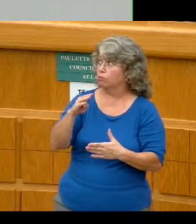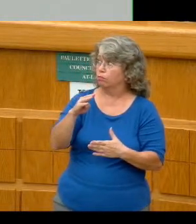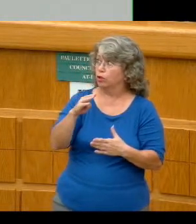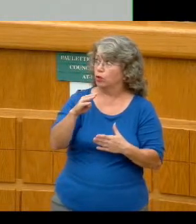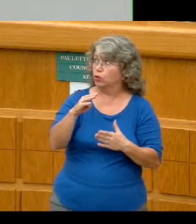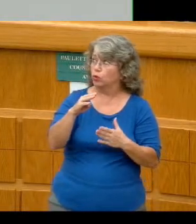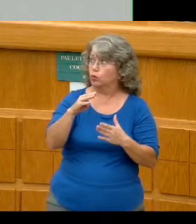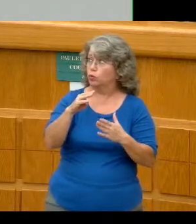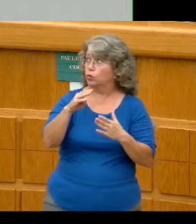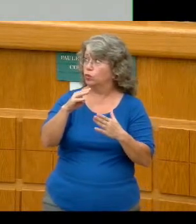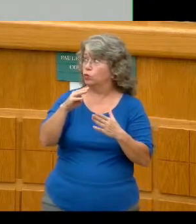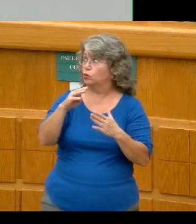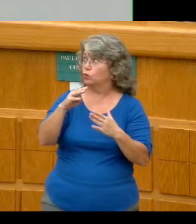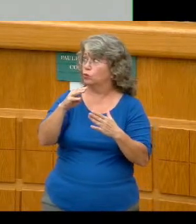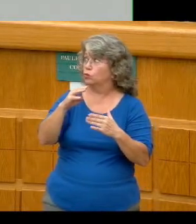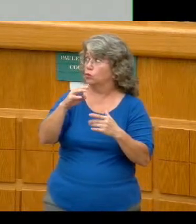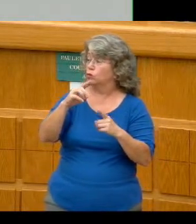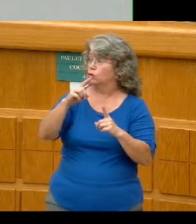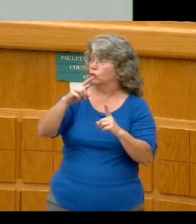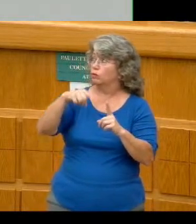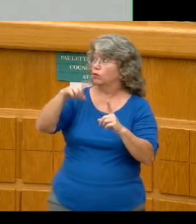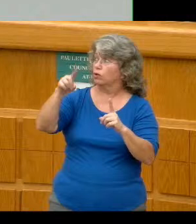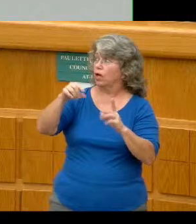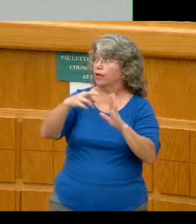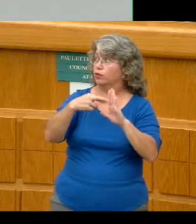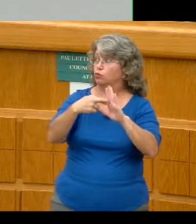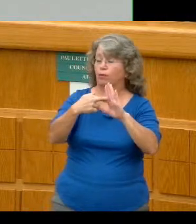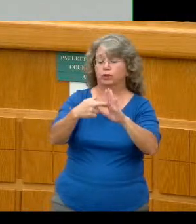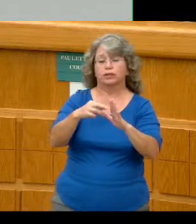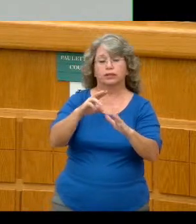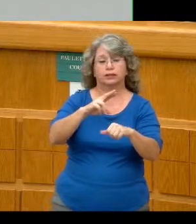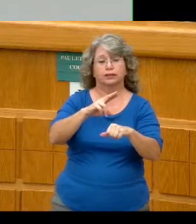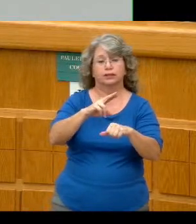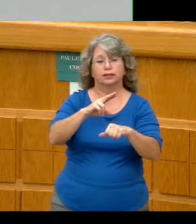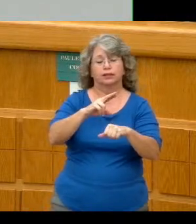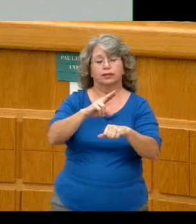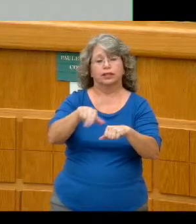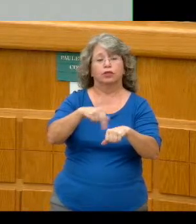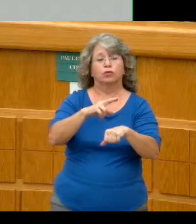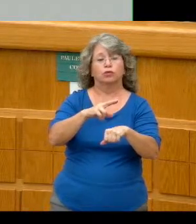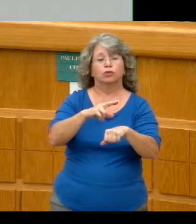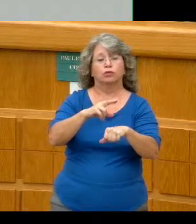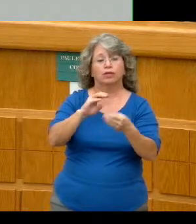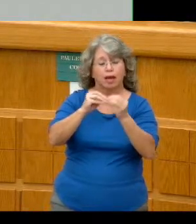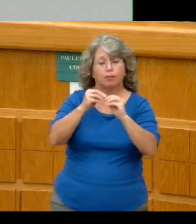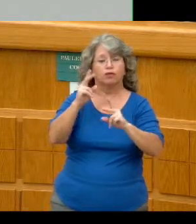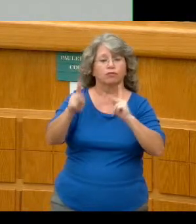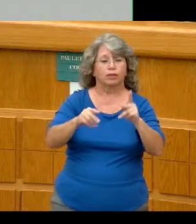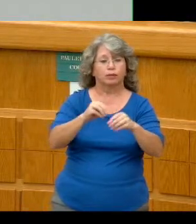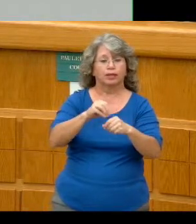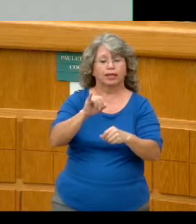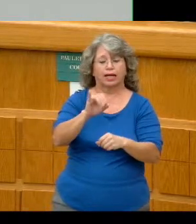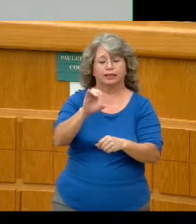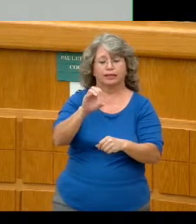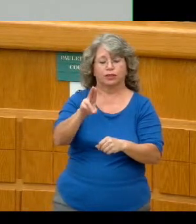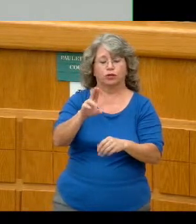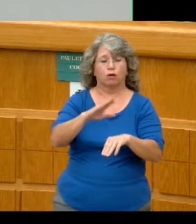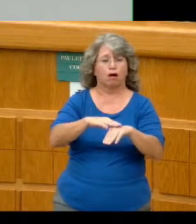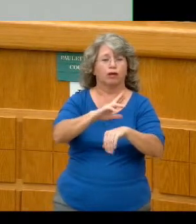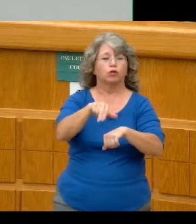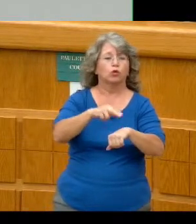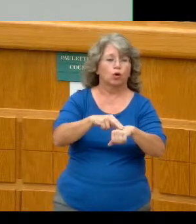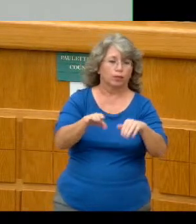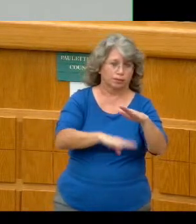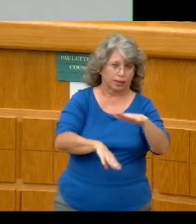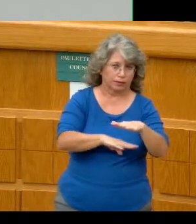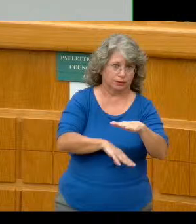people in the ICU normally. When you look back over in May and early June, you can see why that blue line is there, and you can see that where